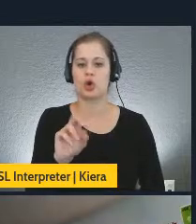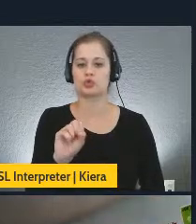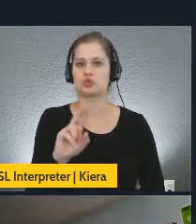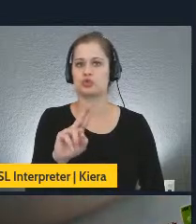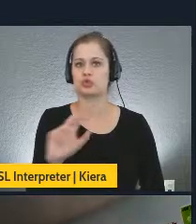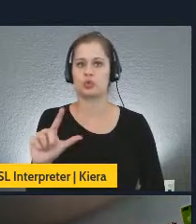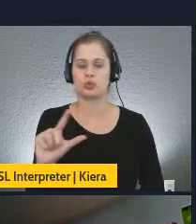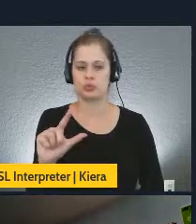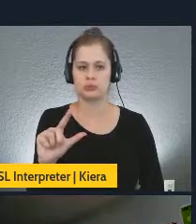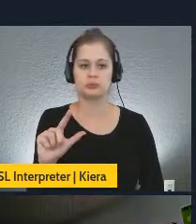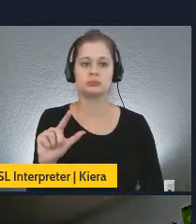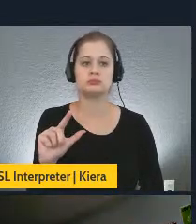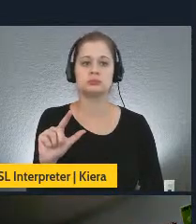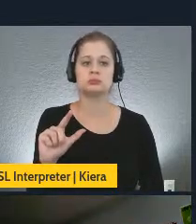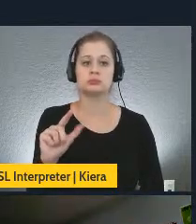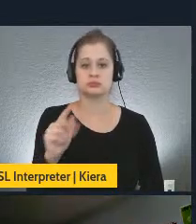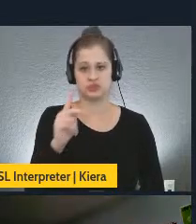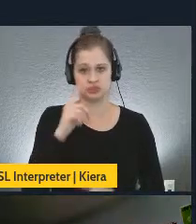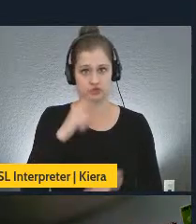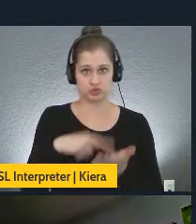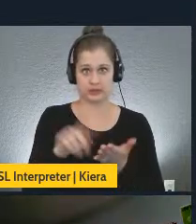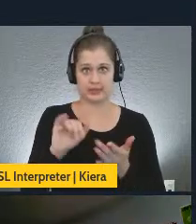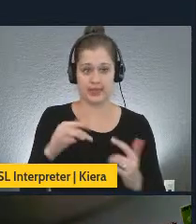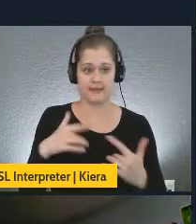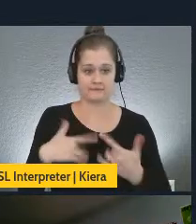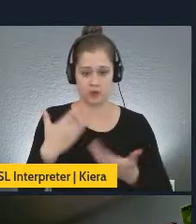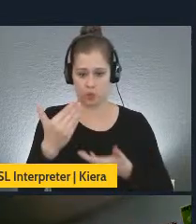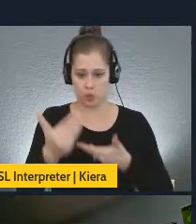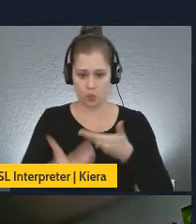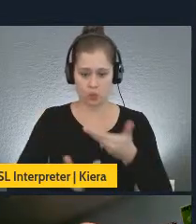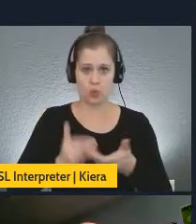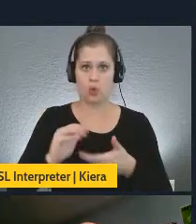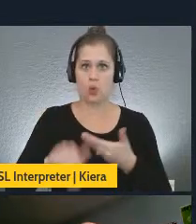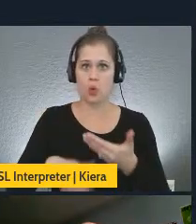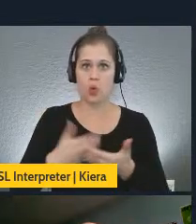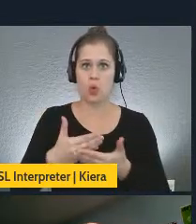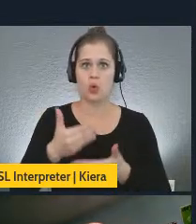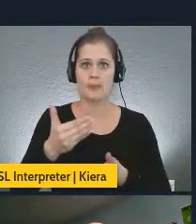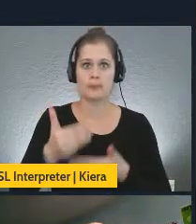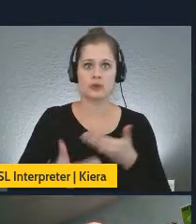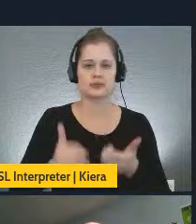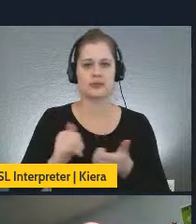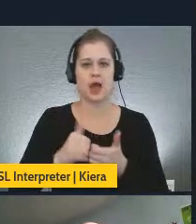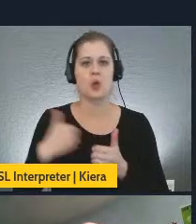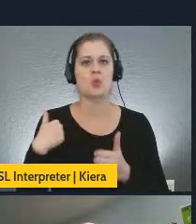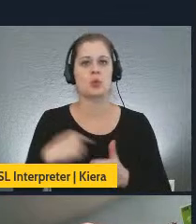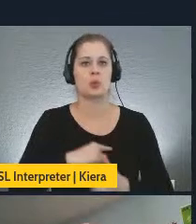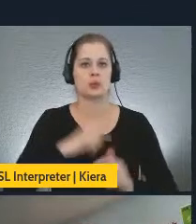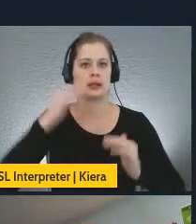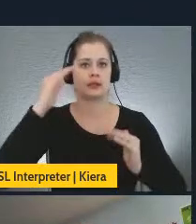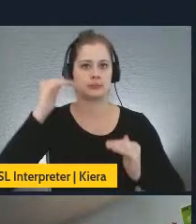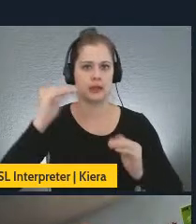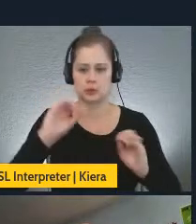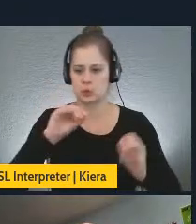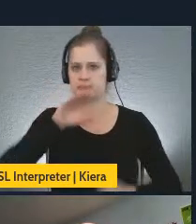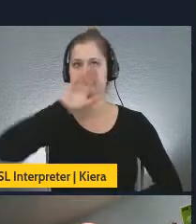the event has gone through the whole process exactly as we expect, hasn't been transformed in any